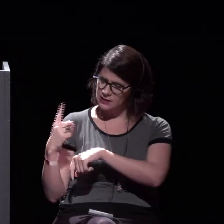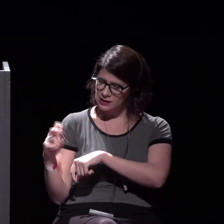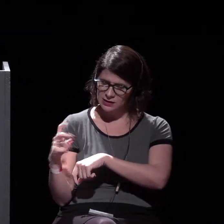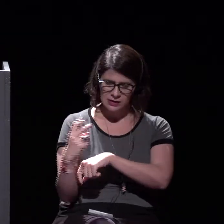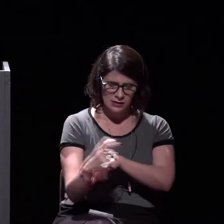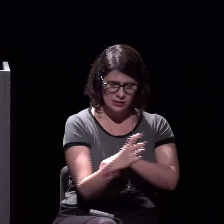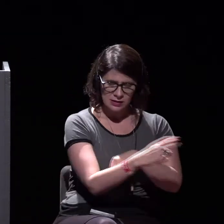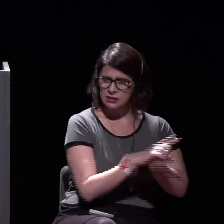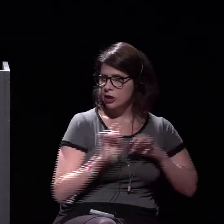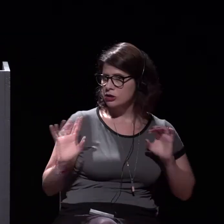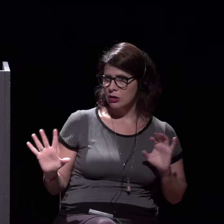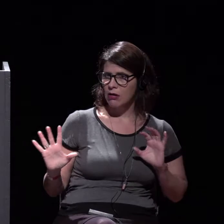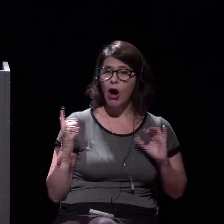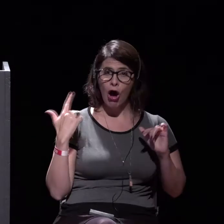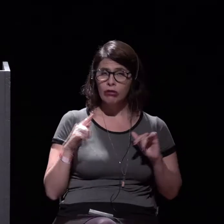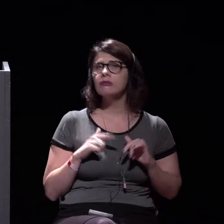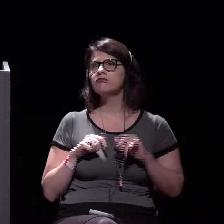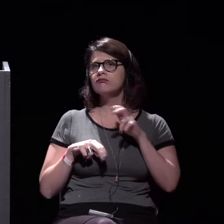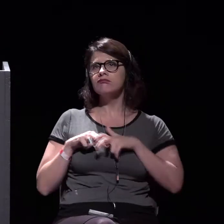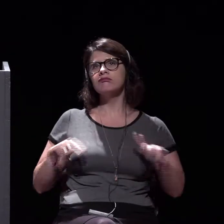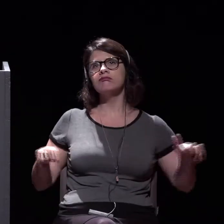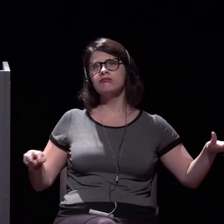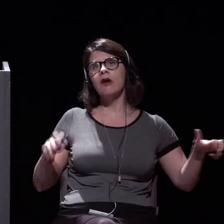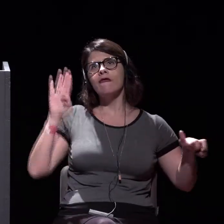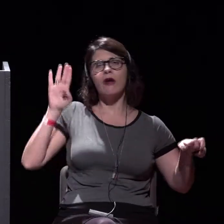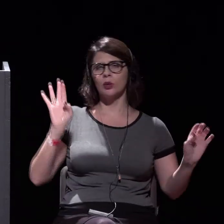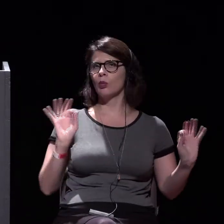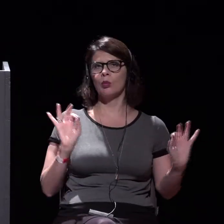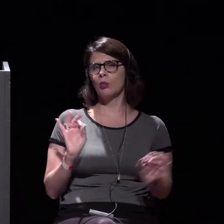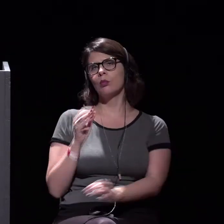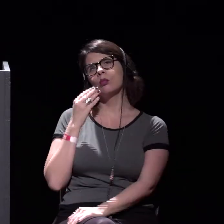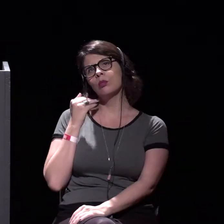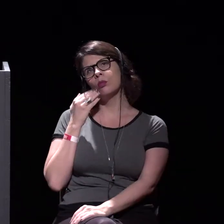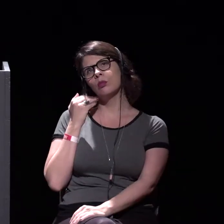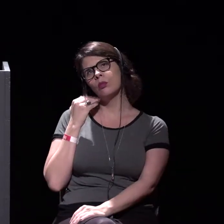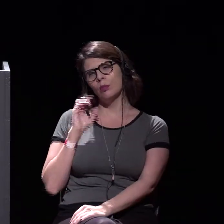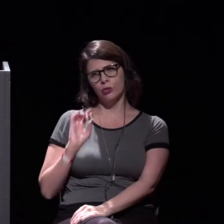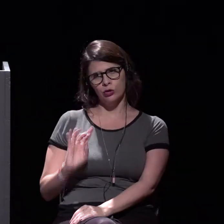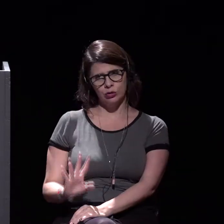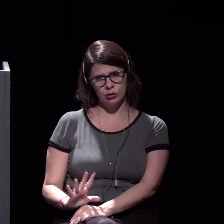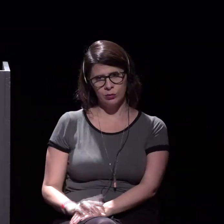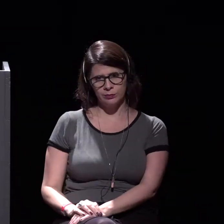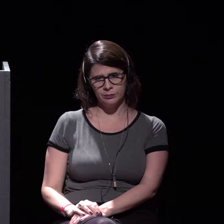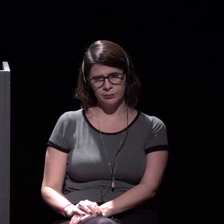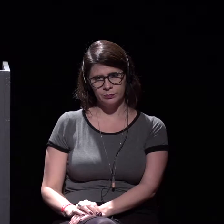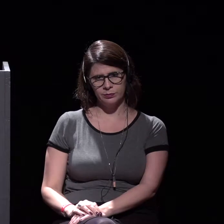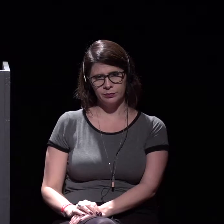listen and learn. So that already meant that the assembly was quite